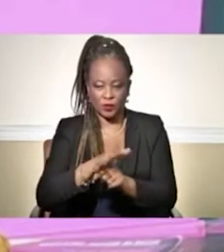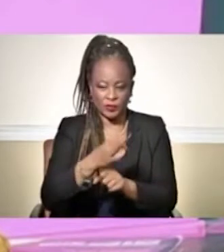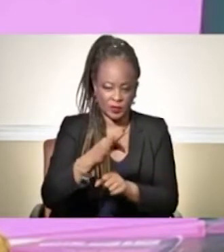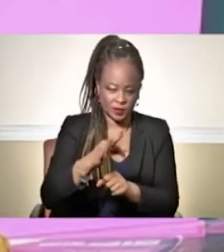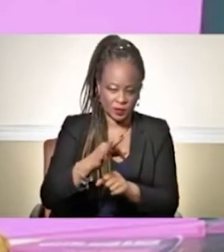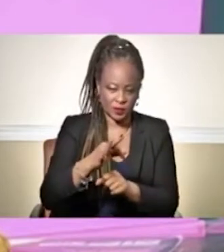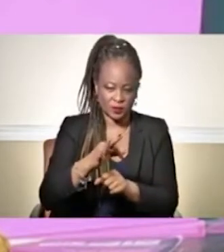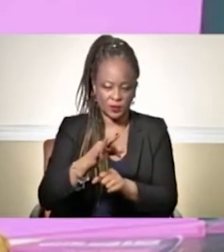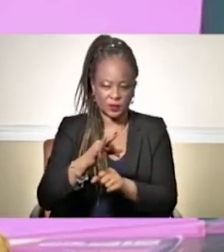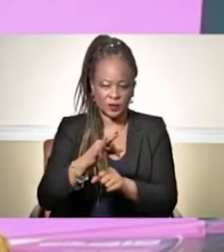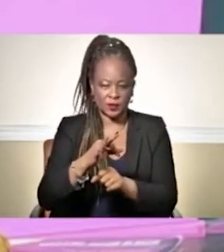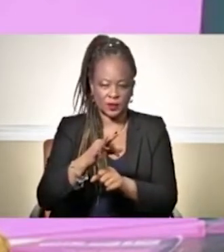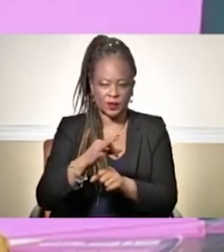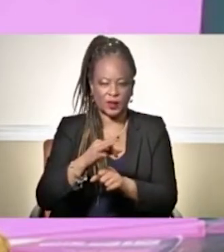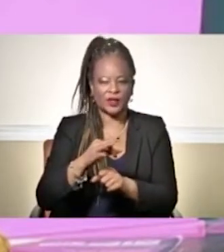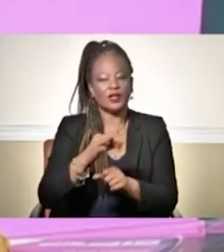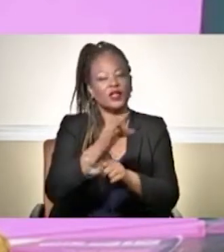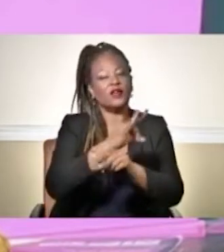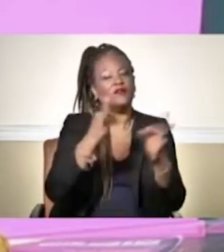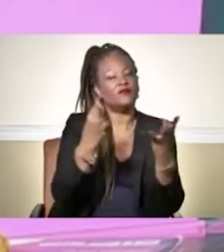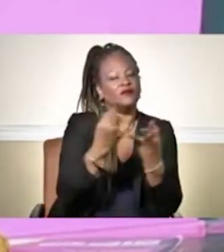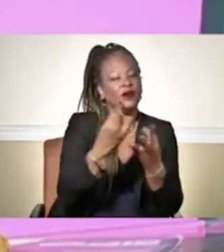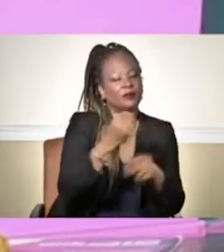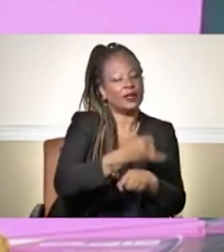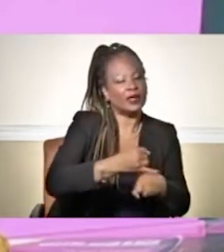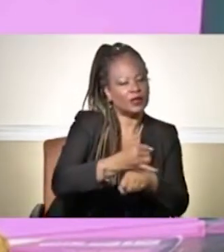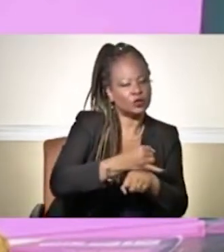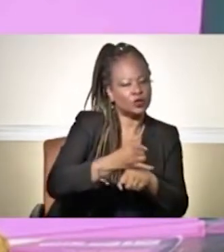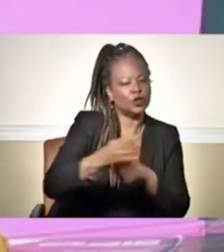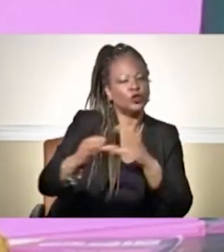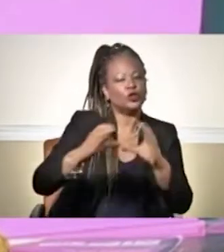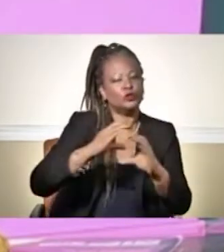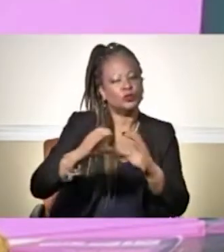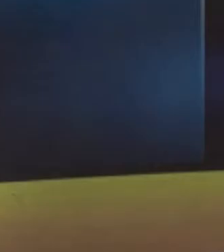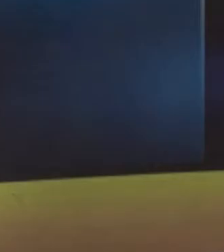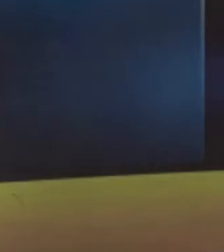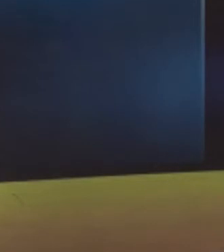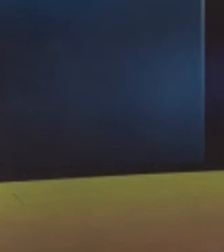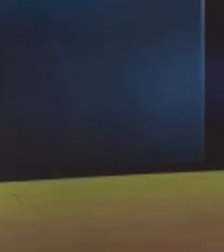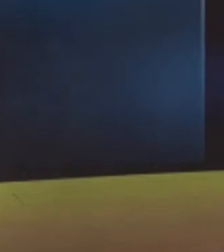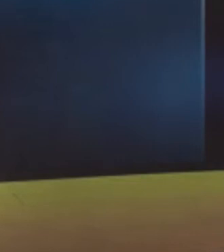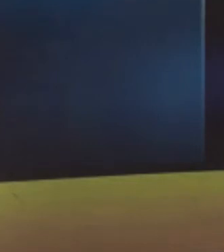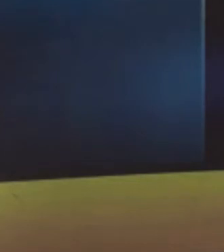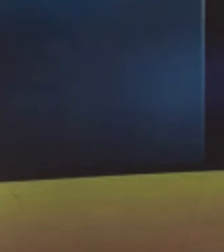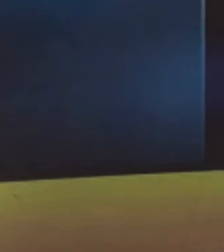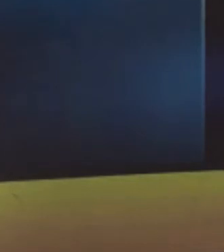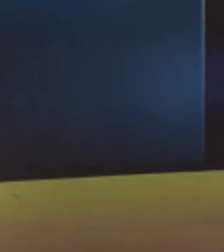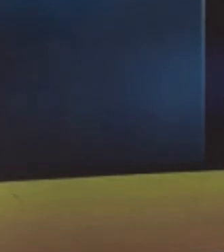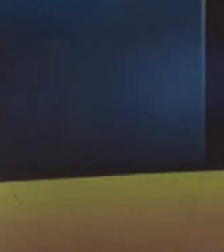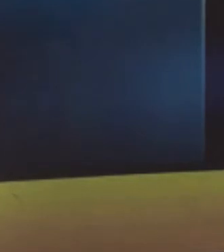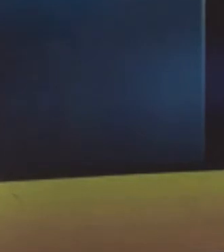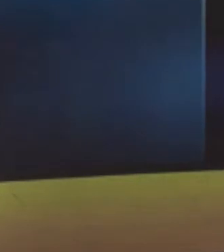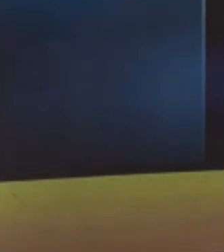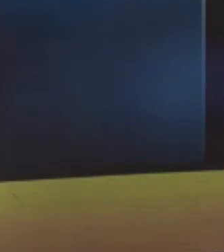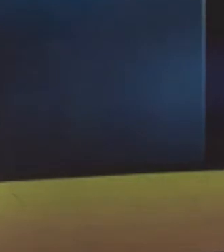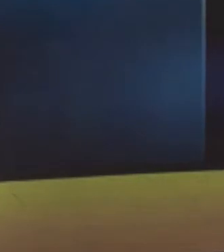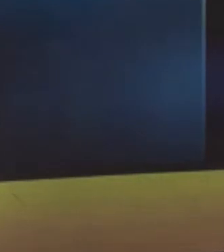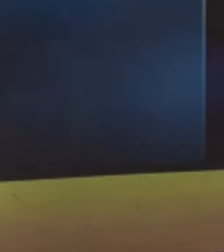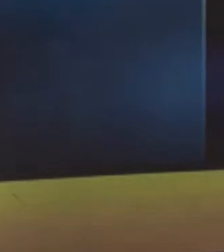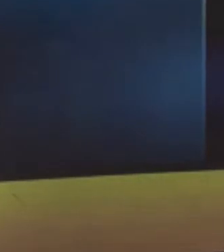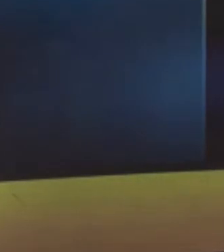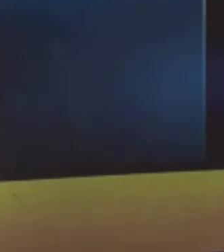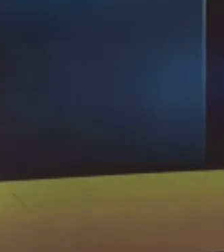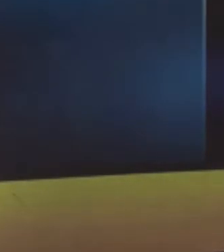homeowners, builders, and contractors will become familiar with and adhere to code compliance. Mr. Lewis stated that the impact of the devastating